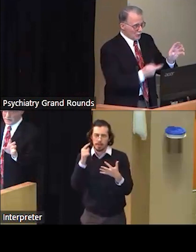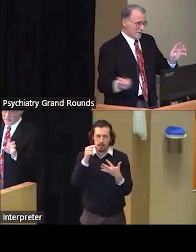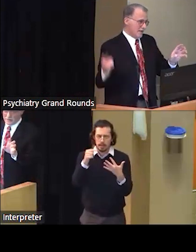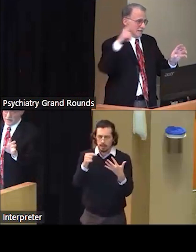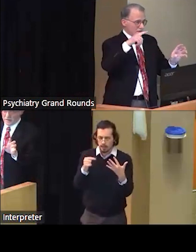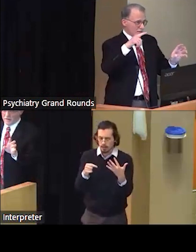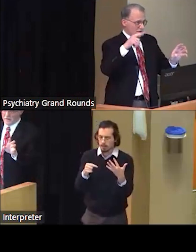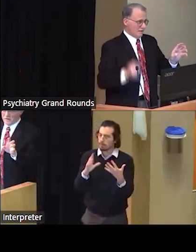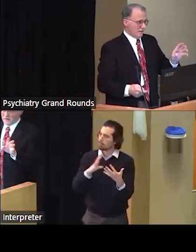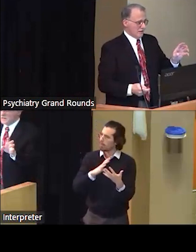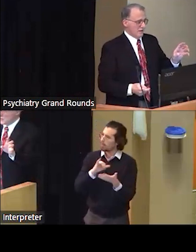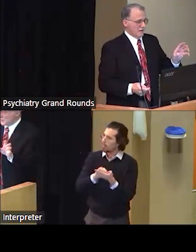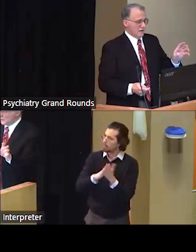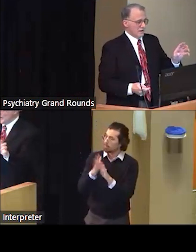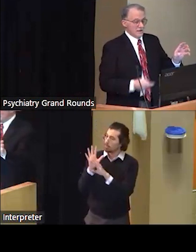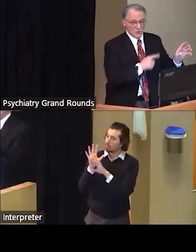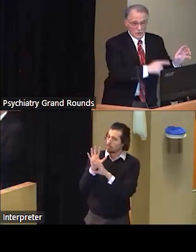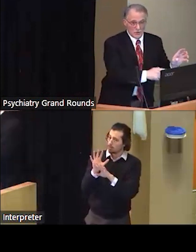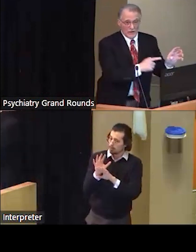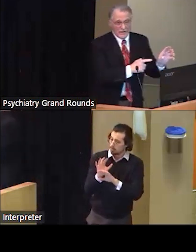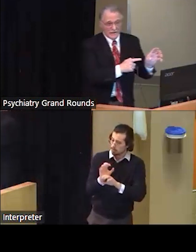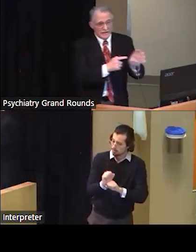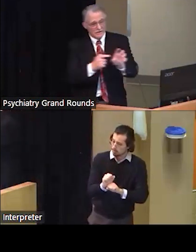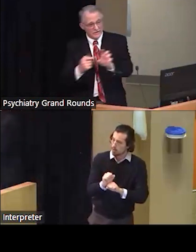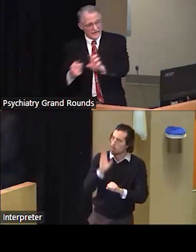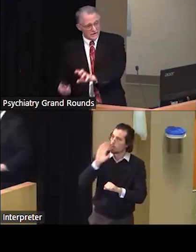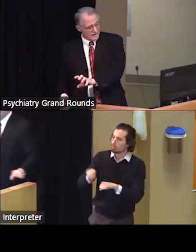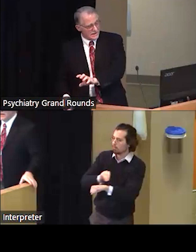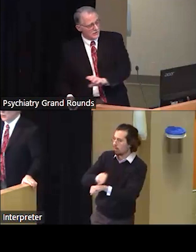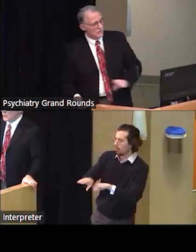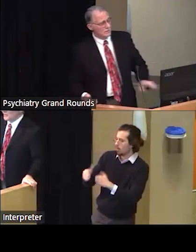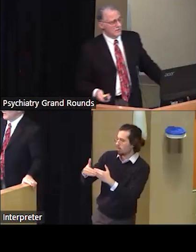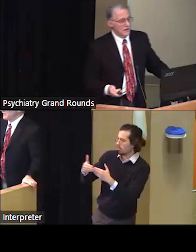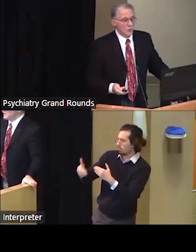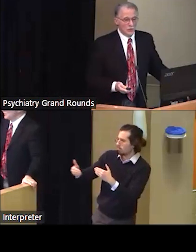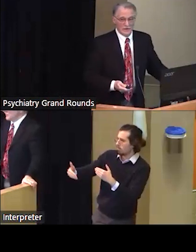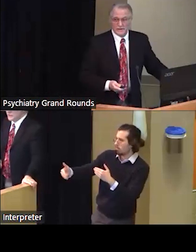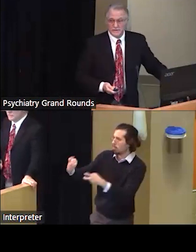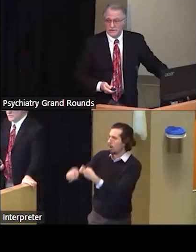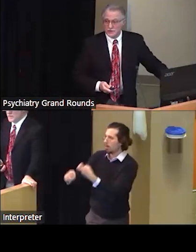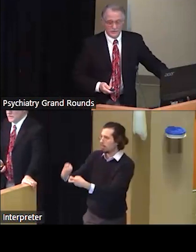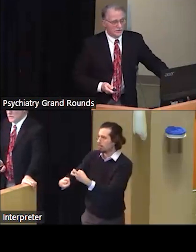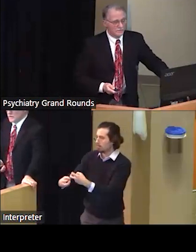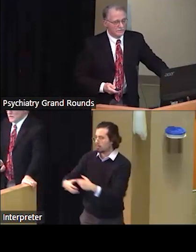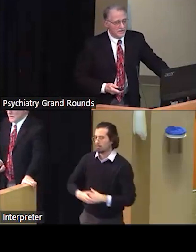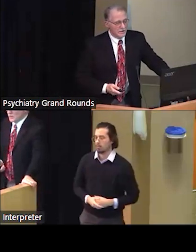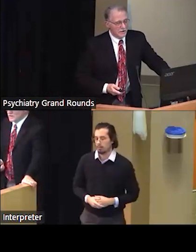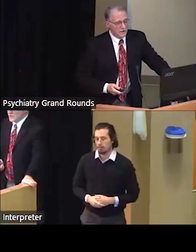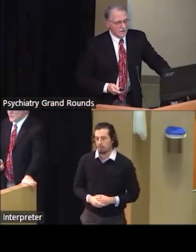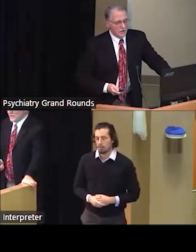up, routinize this, is a good way to affect all these downstream work-related issues.